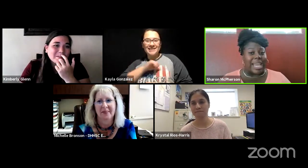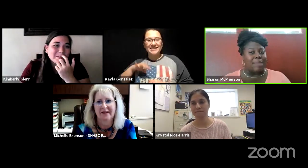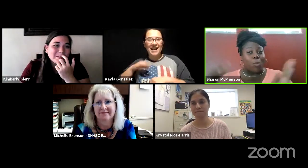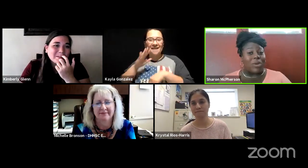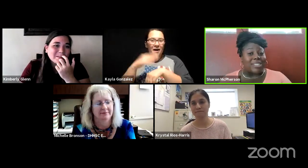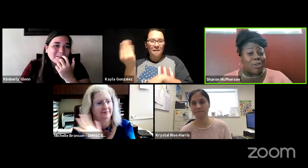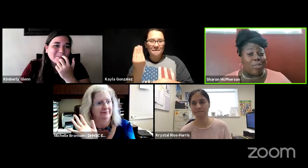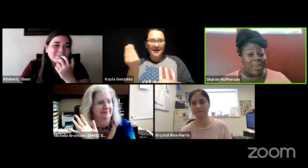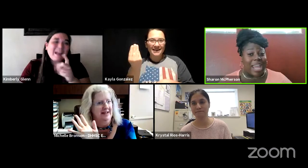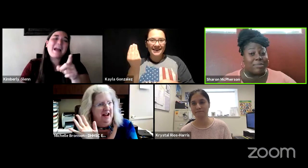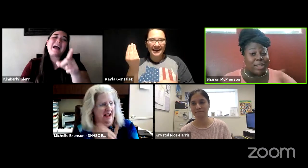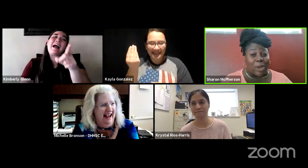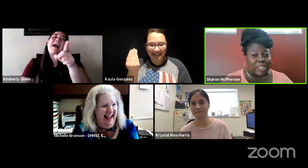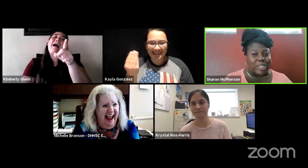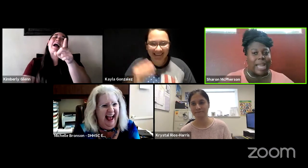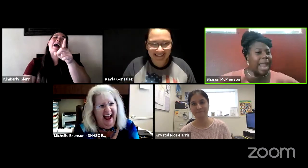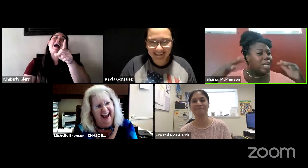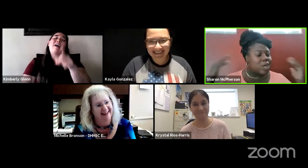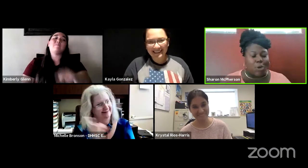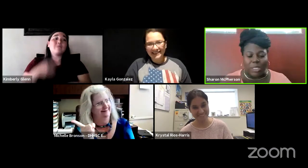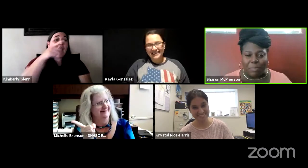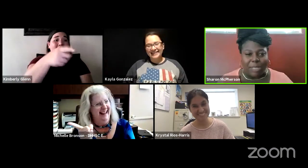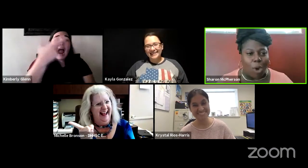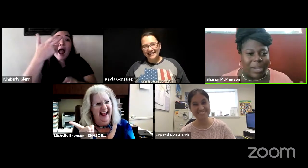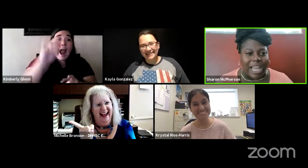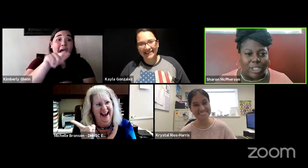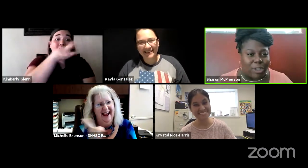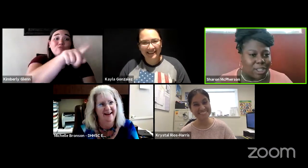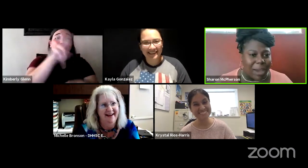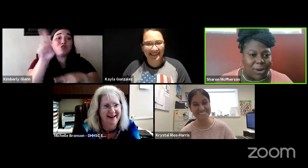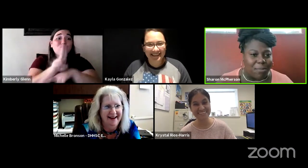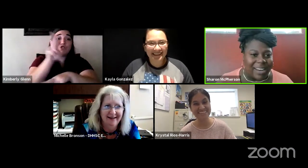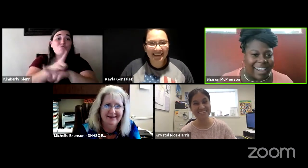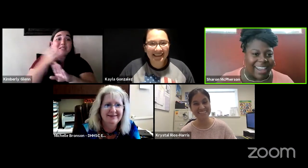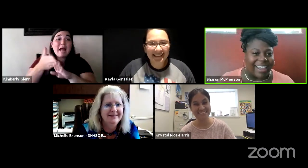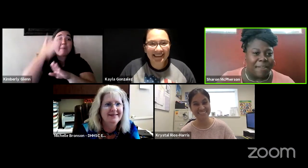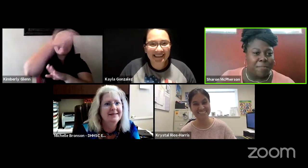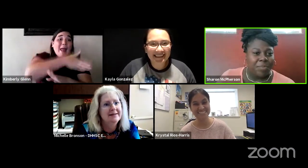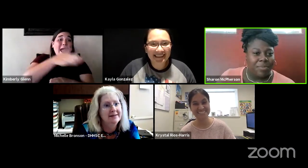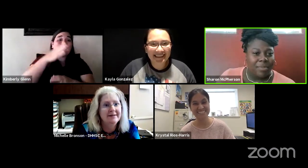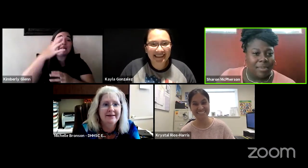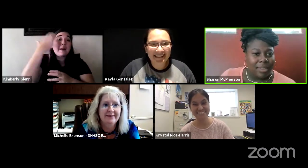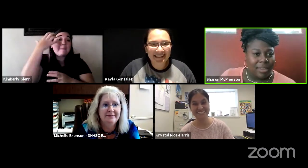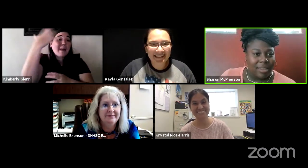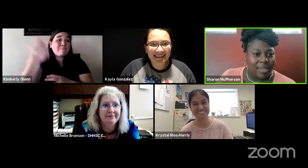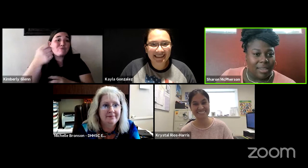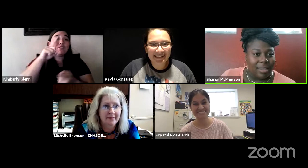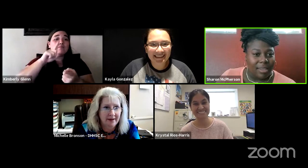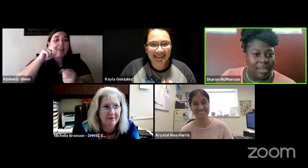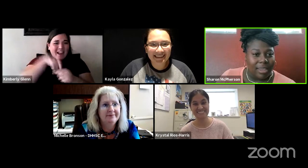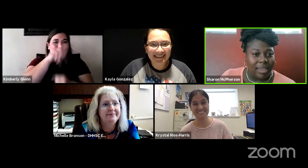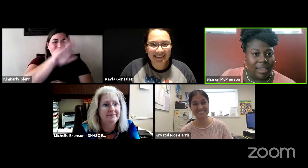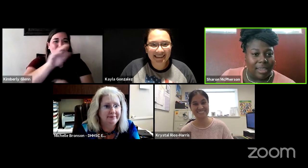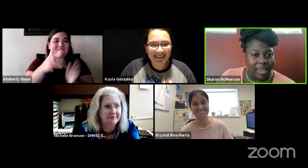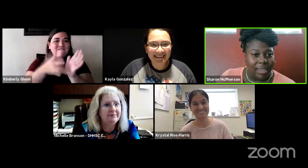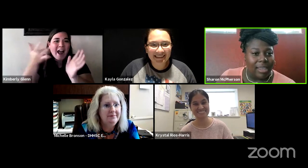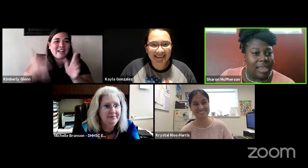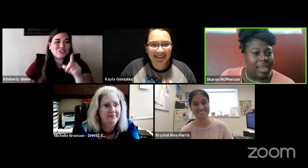remember his name, but when I saw the name in the question, I knew it was baseball. We had just talked about it on Monday.